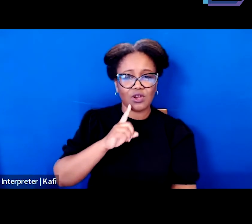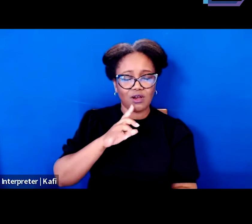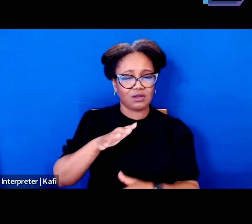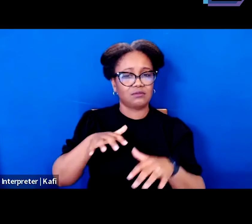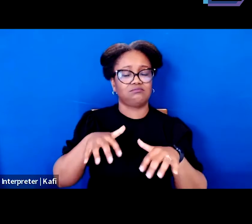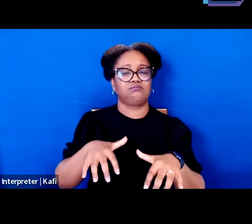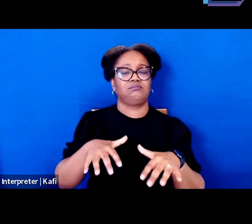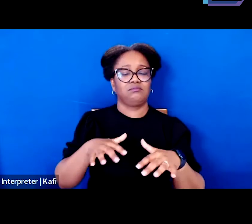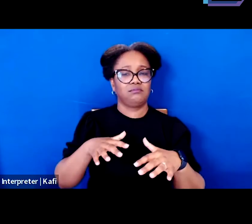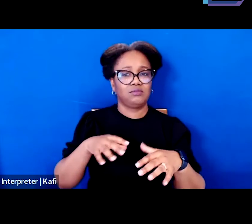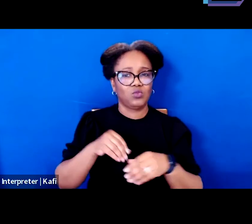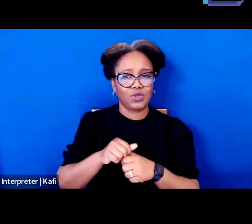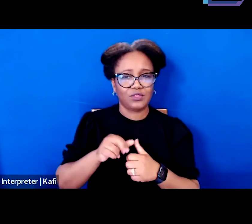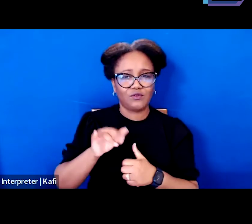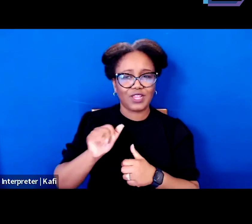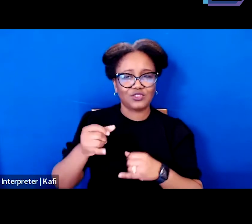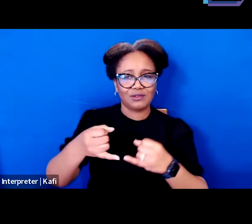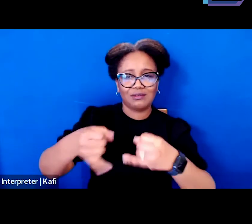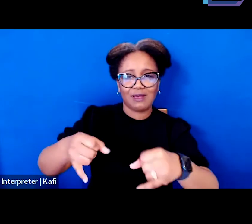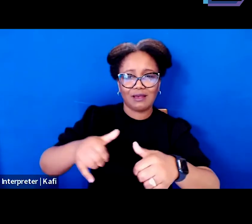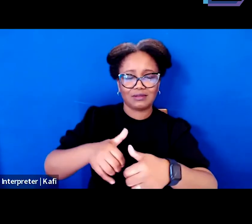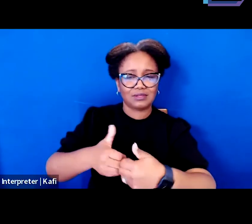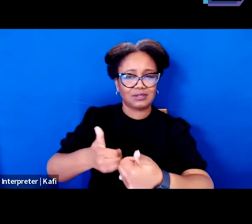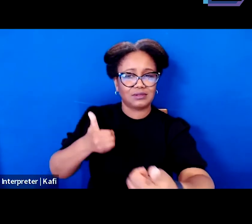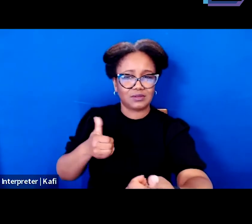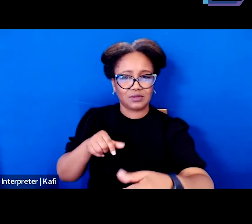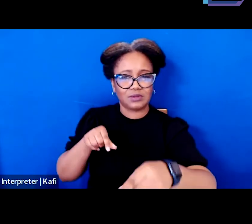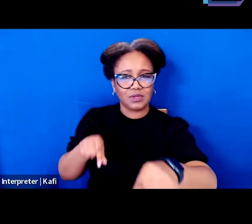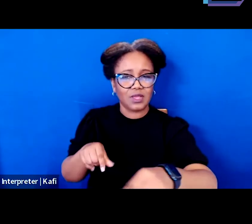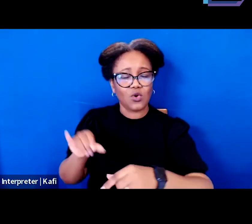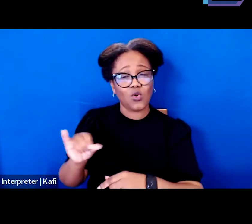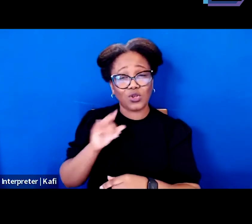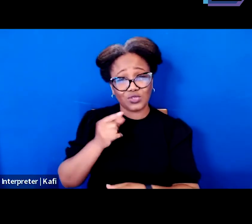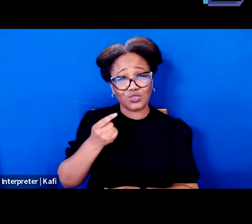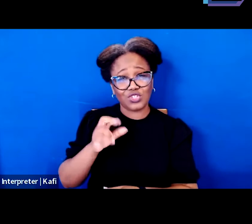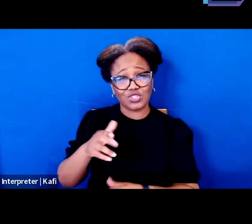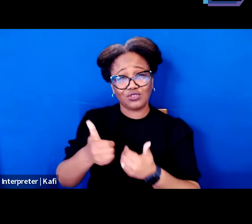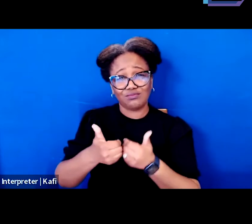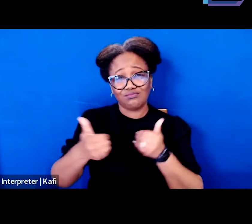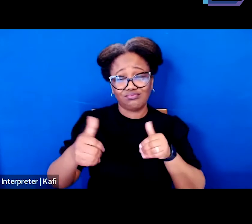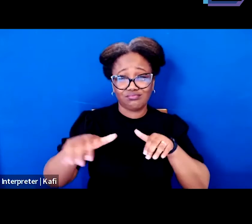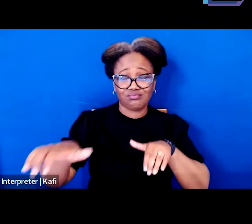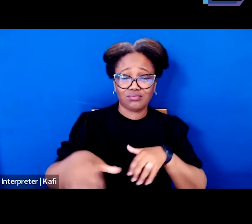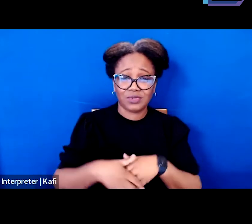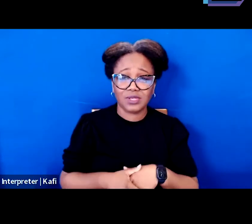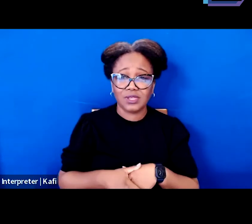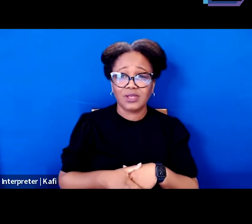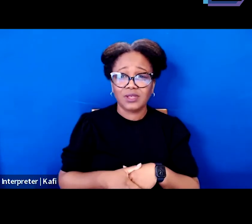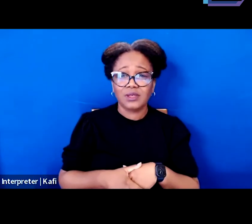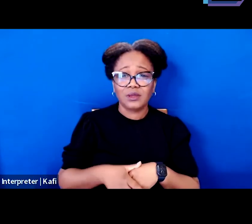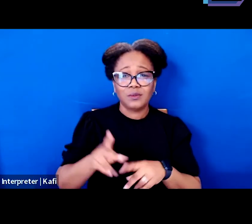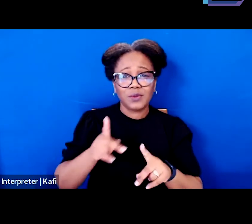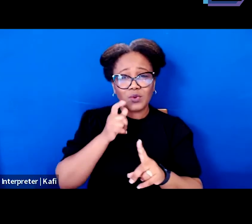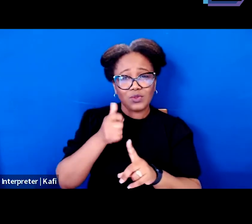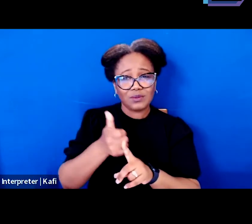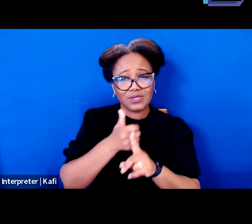are critical of the police. We are critical of the ways in which the criminal legal system